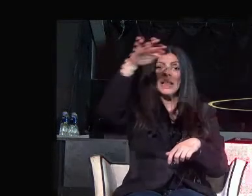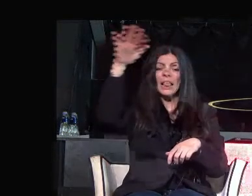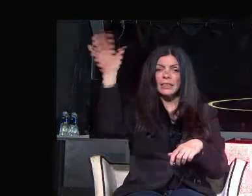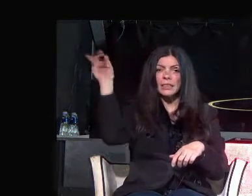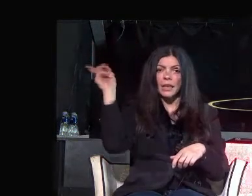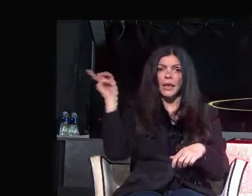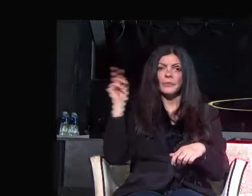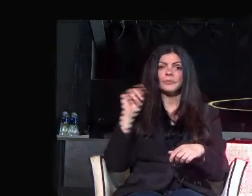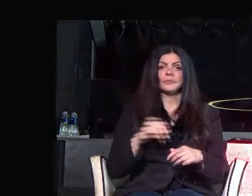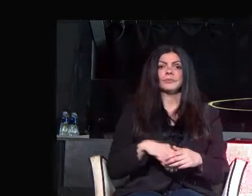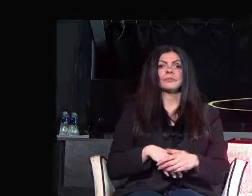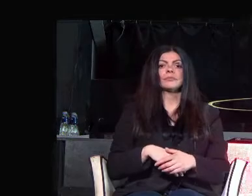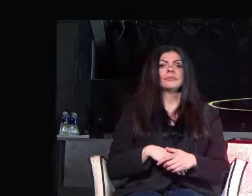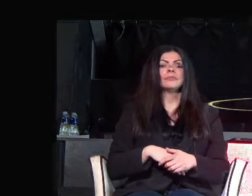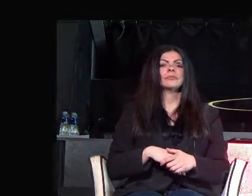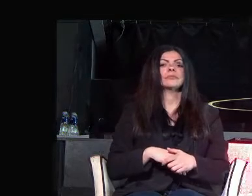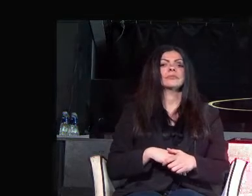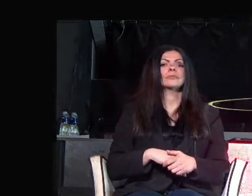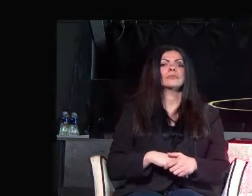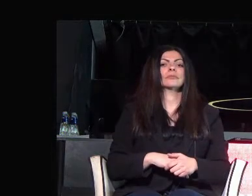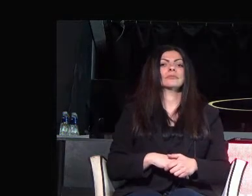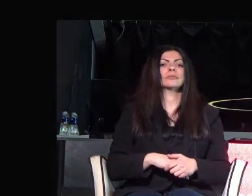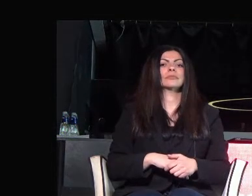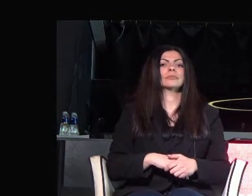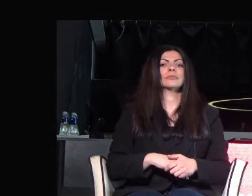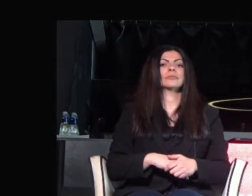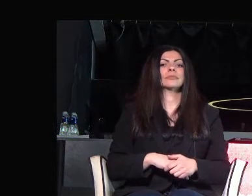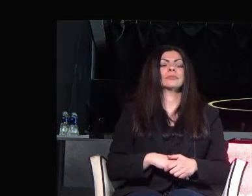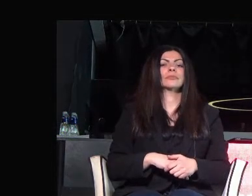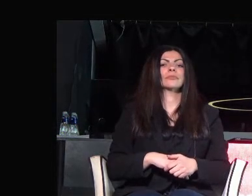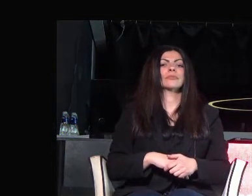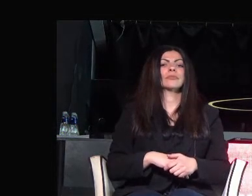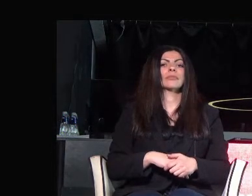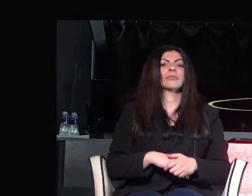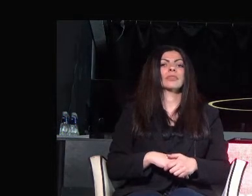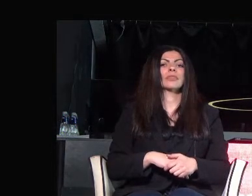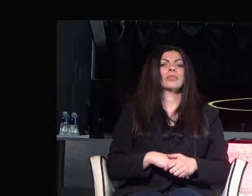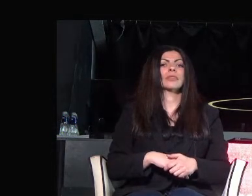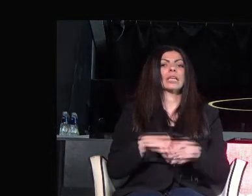surpass the process, but they were never able to.